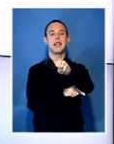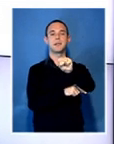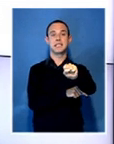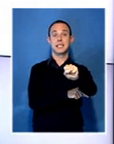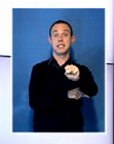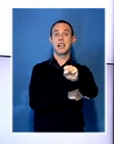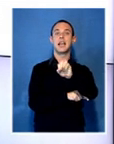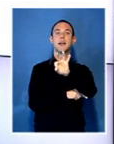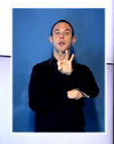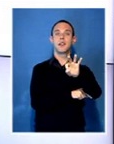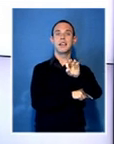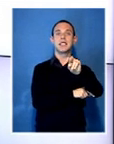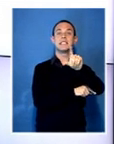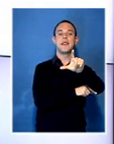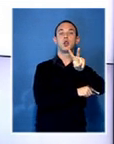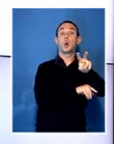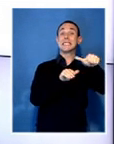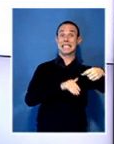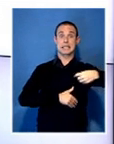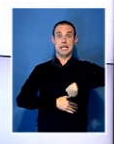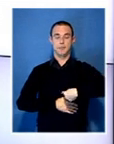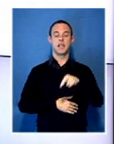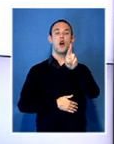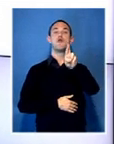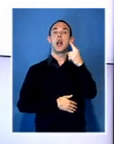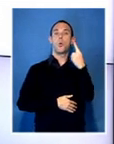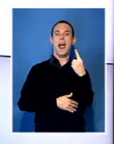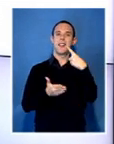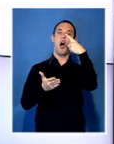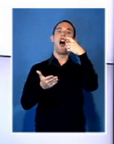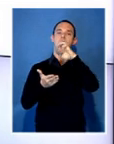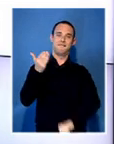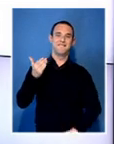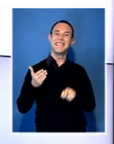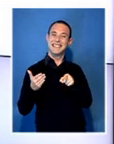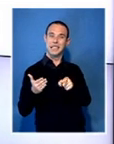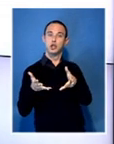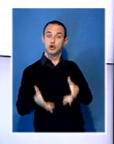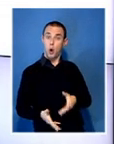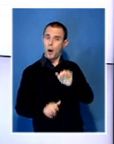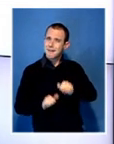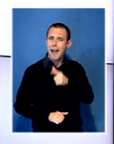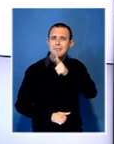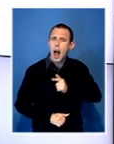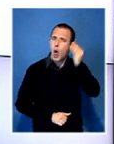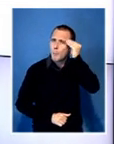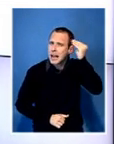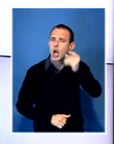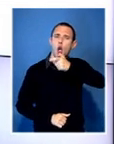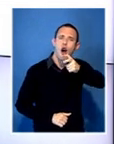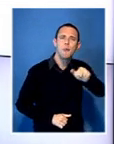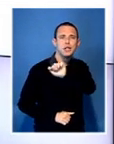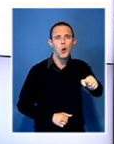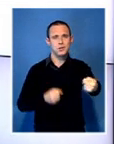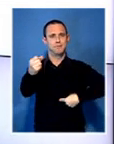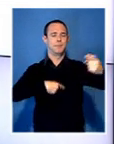is 33726. That costs you R1.50 per SMS. Tell us your views. What do you think of the show? What you'd like to see on the show as